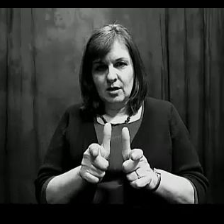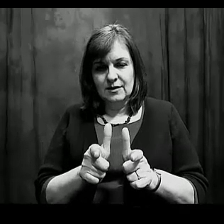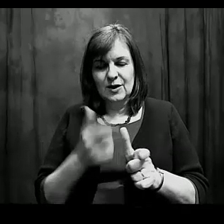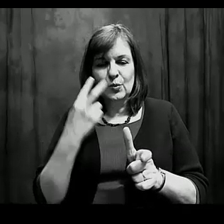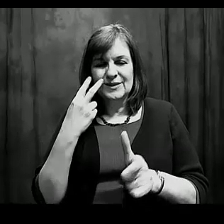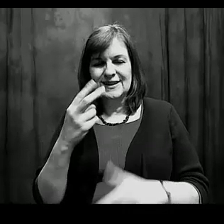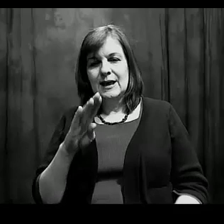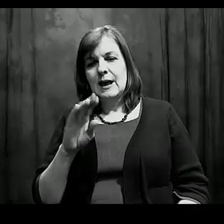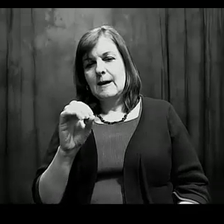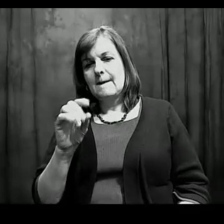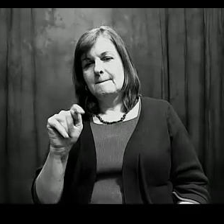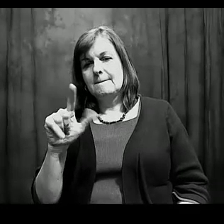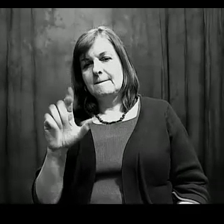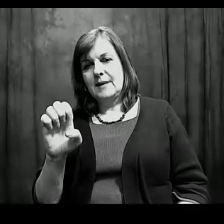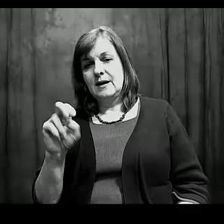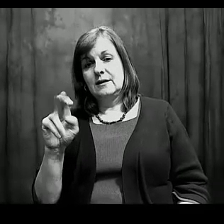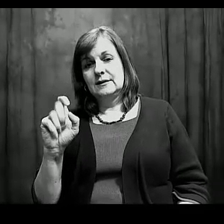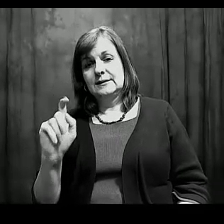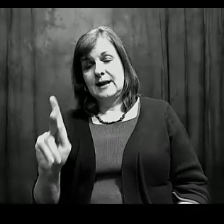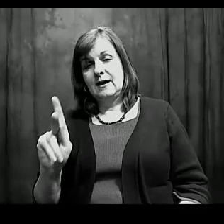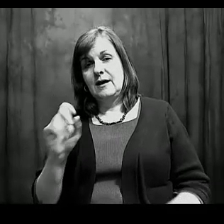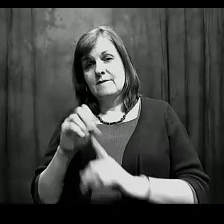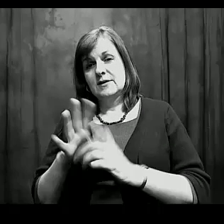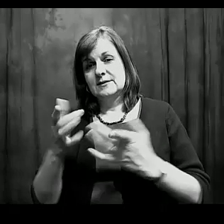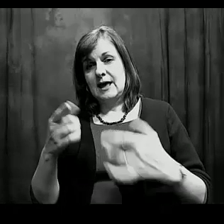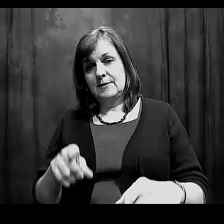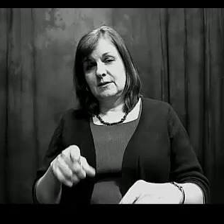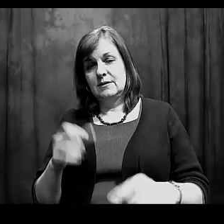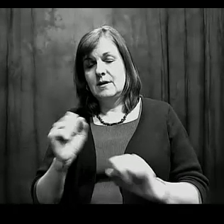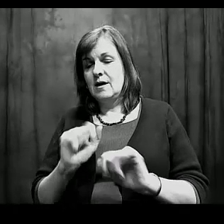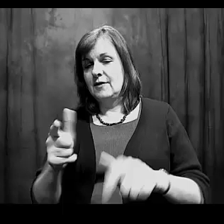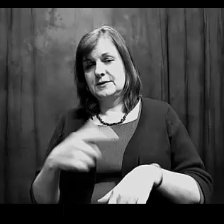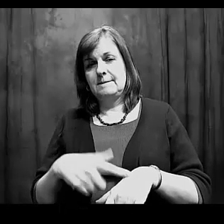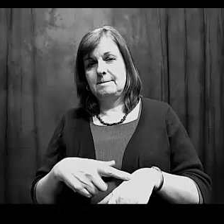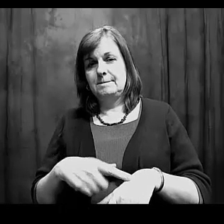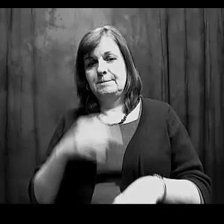low, we see bottleneck effects like this happen all the time.